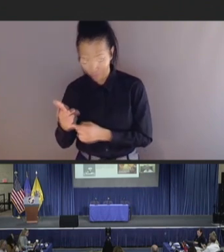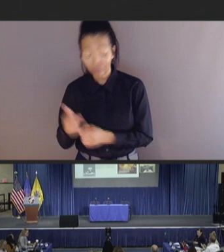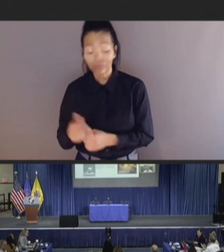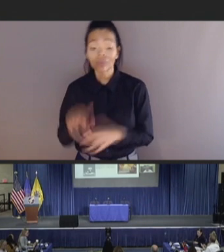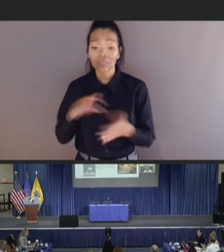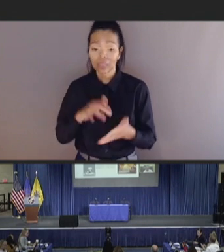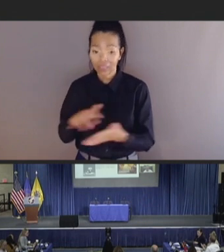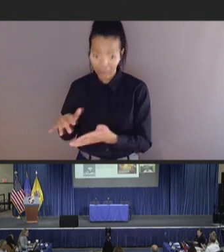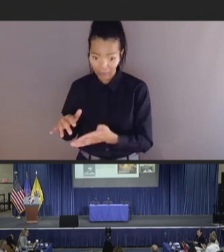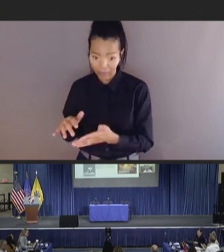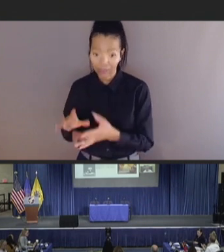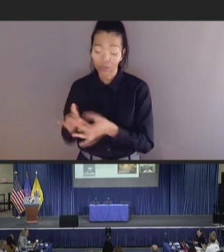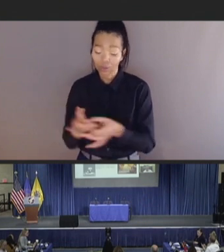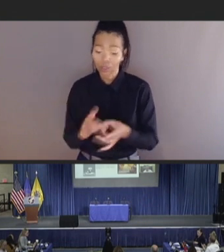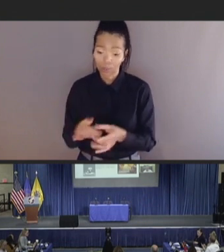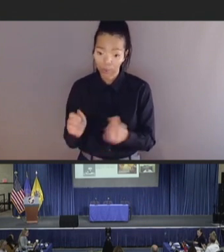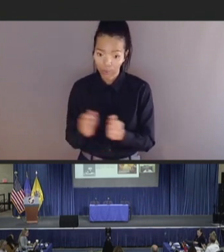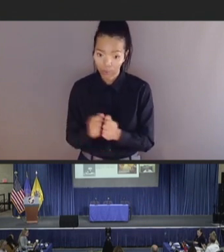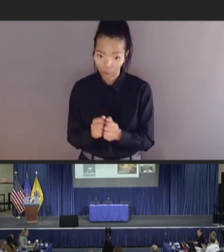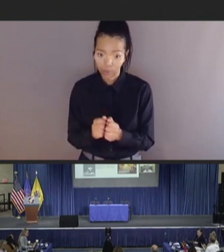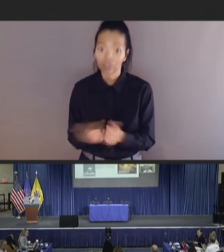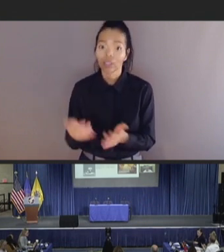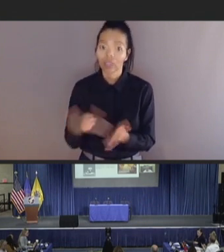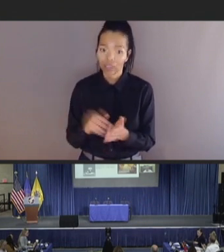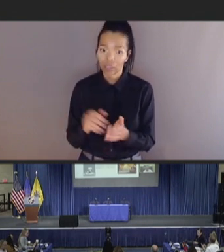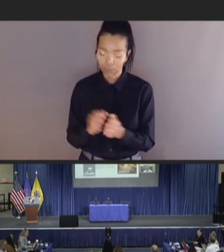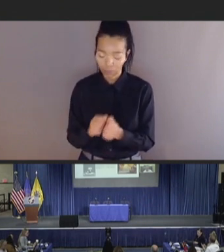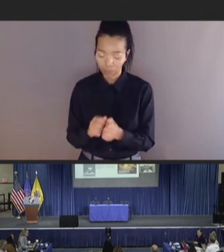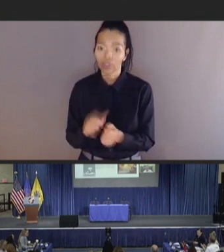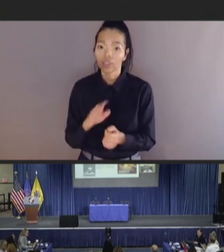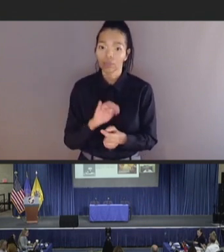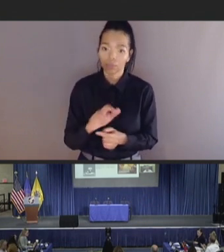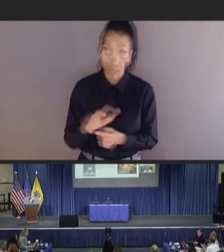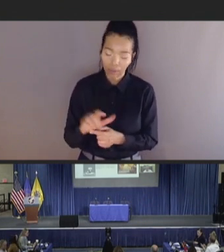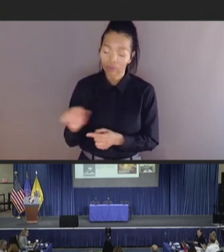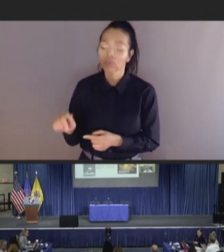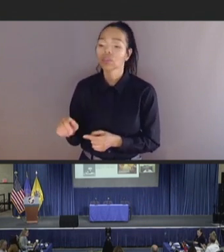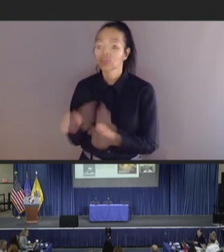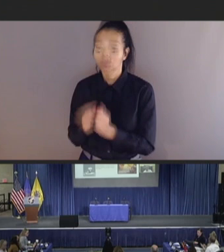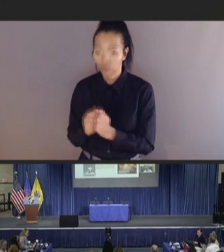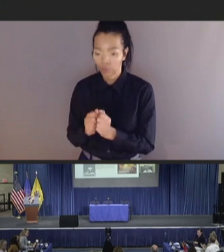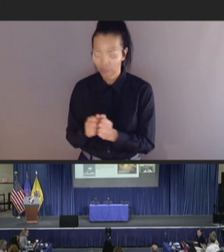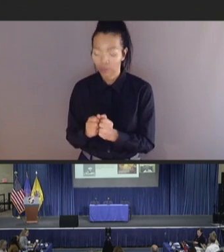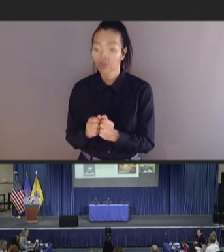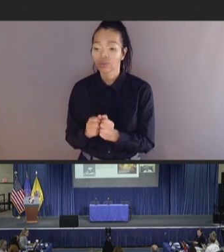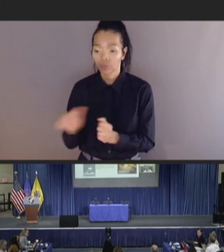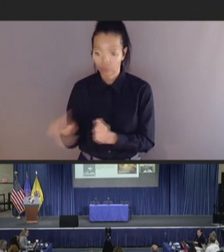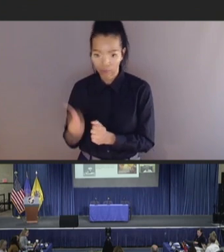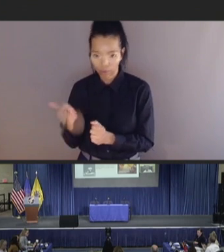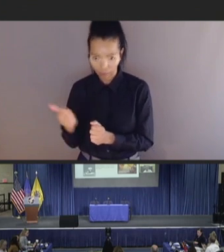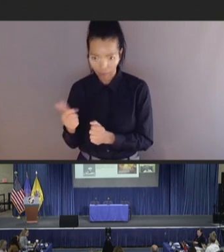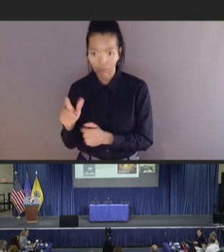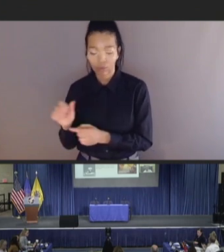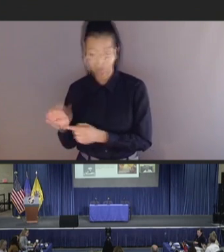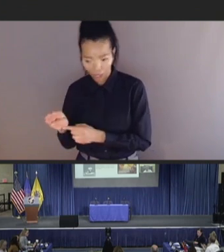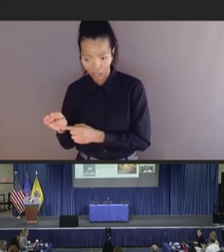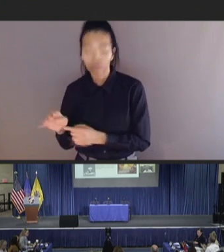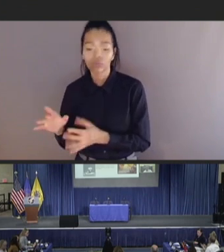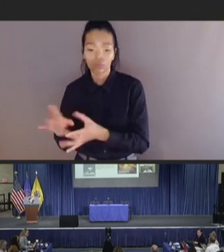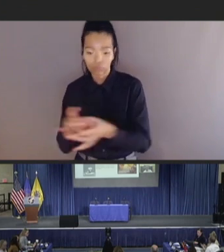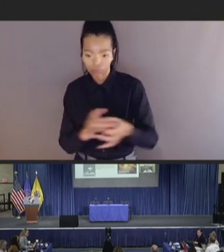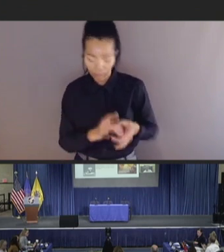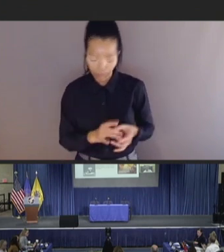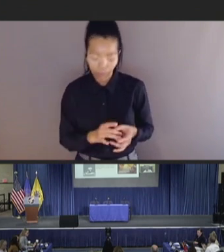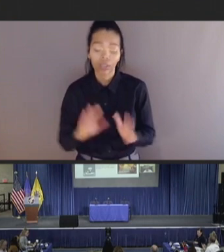in a collaboration with again with Bill and together with Torben in his lab that focus in